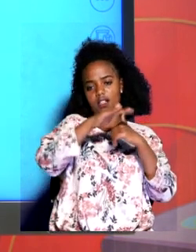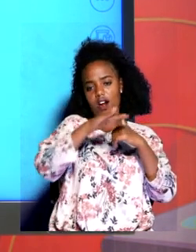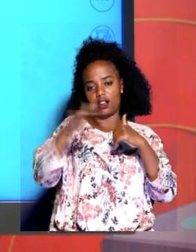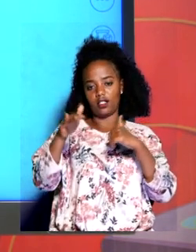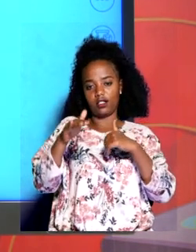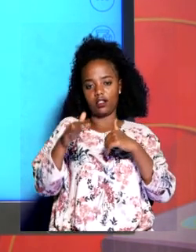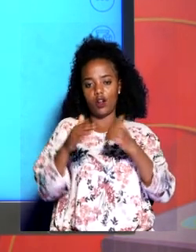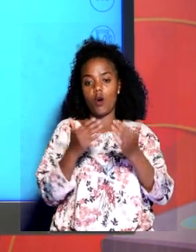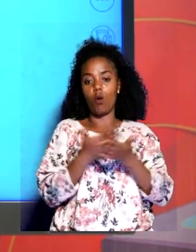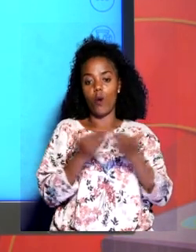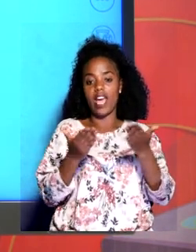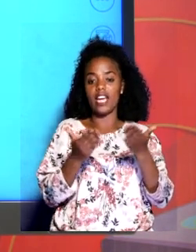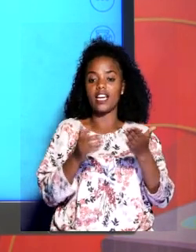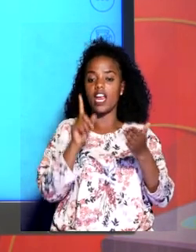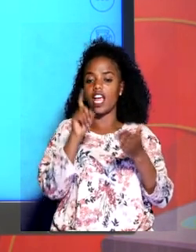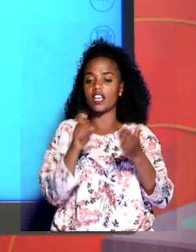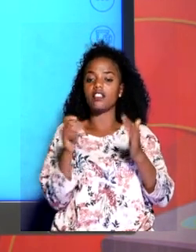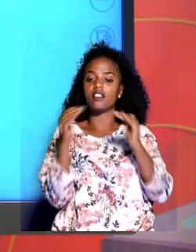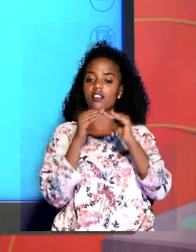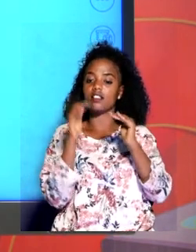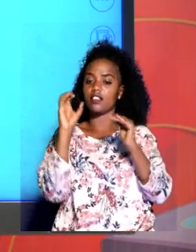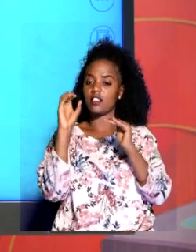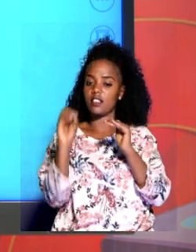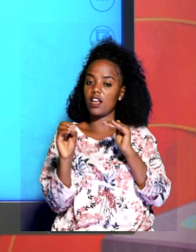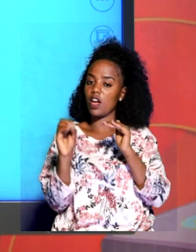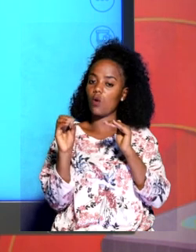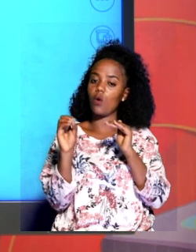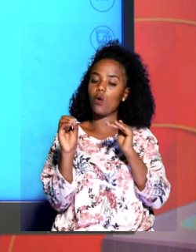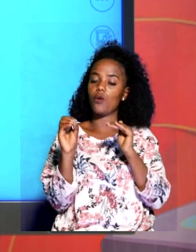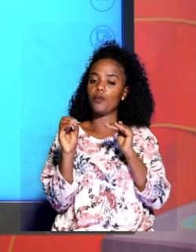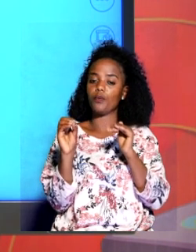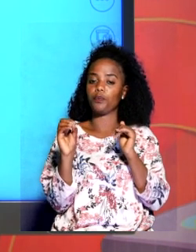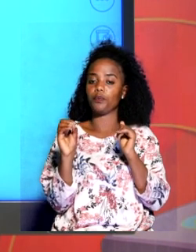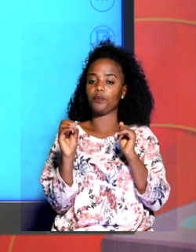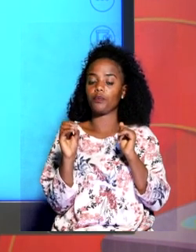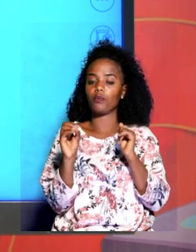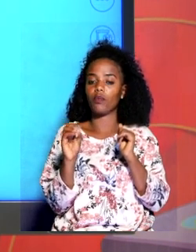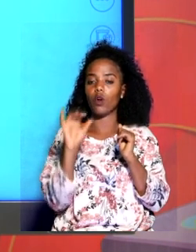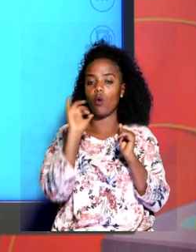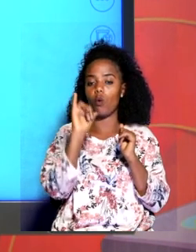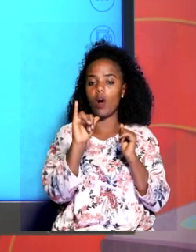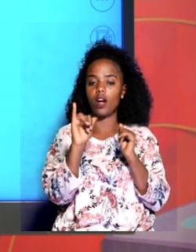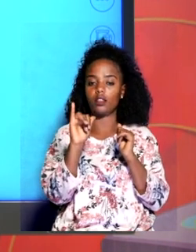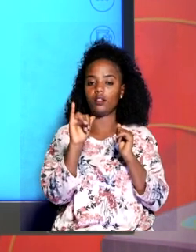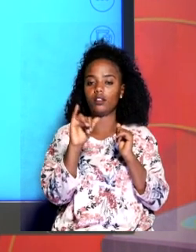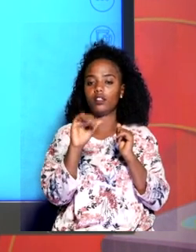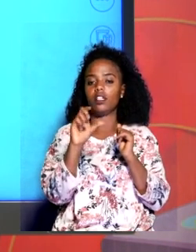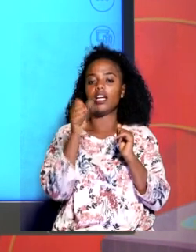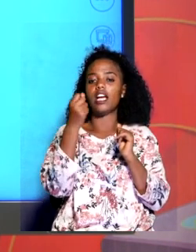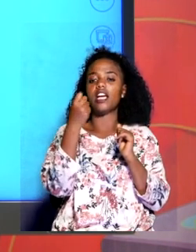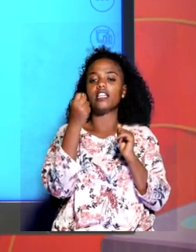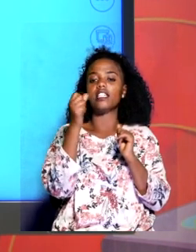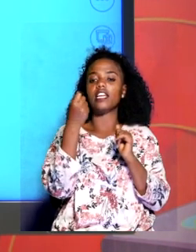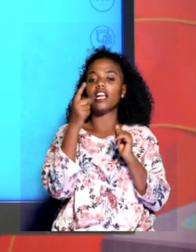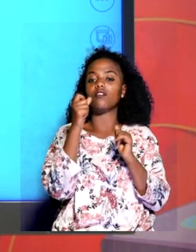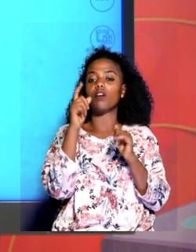So, when x is 0, when x is 0, y is almost 11.2. Let's